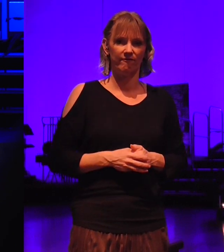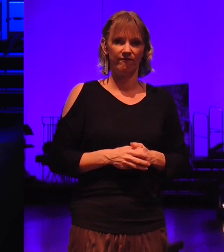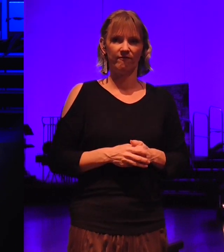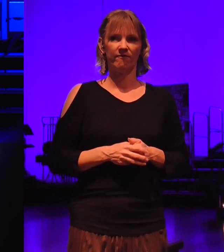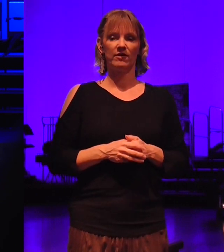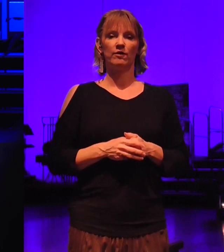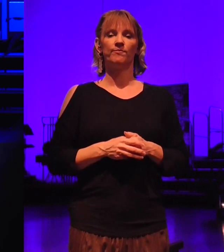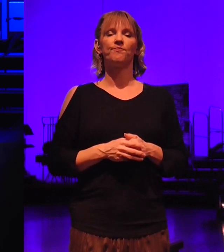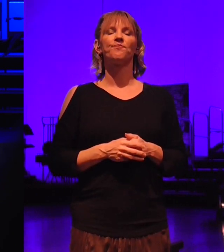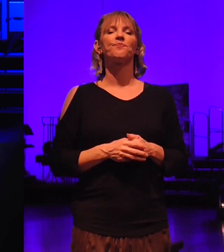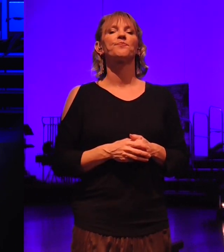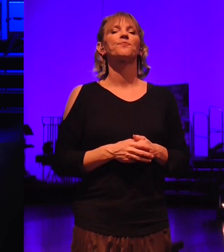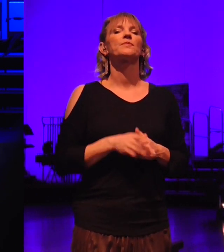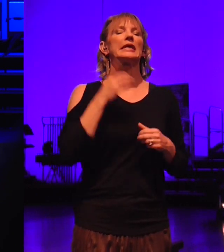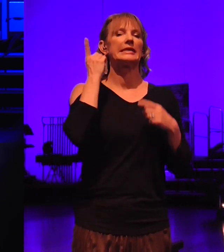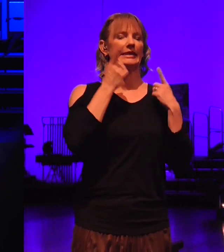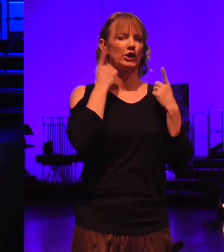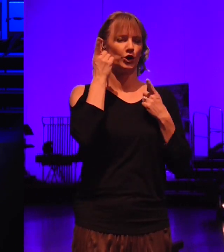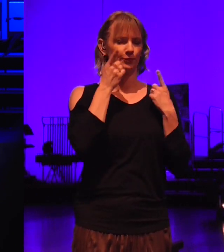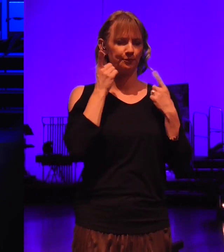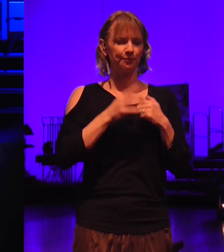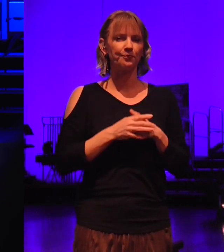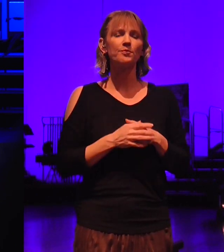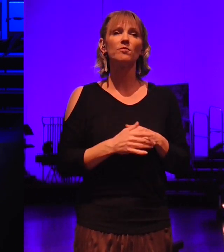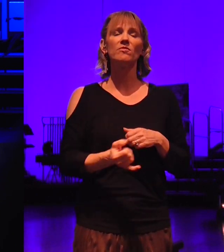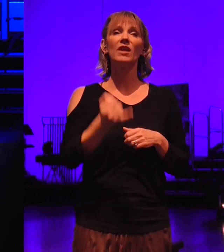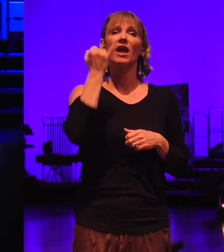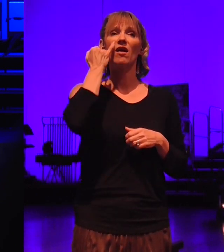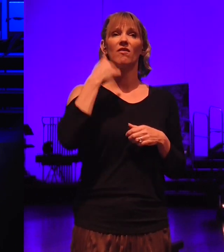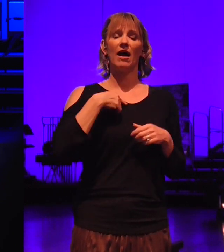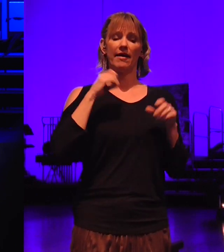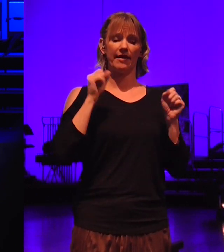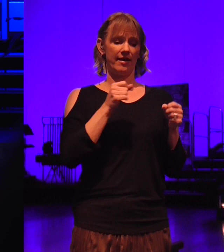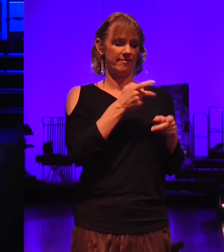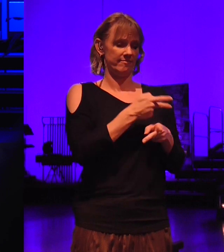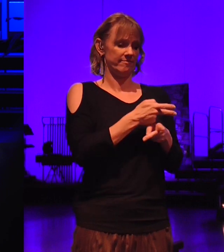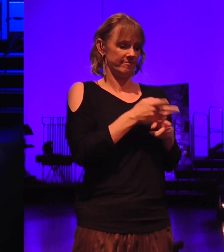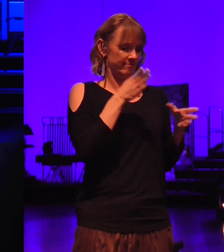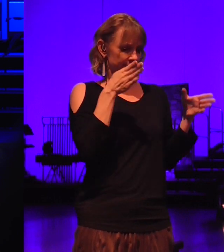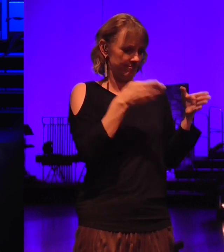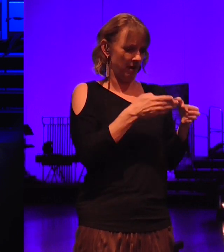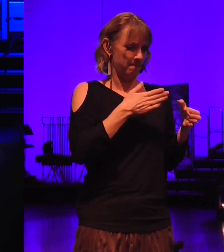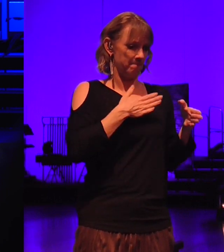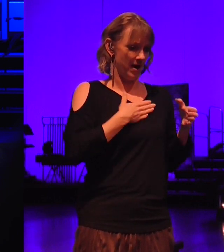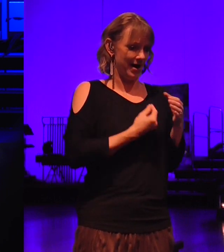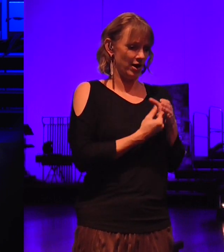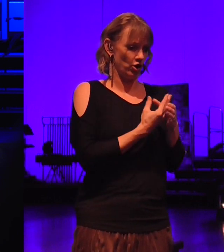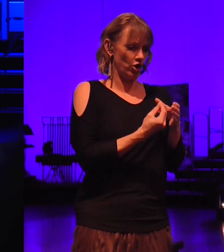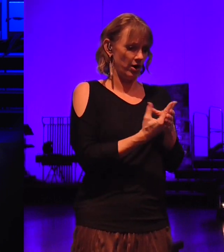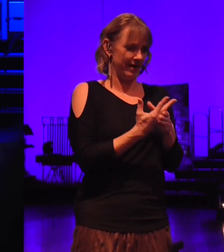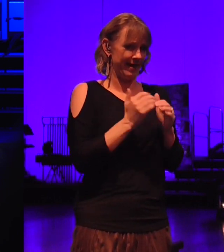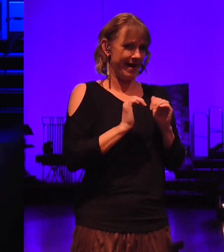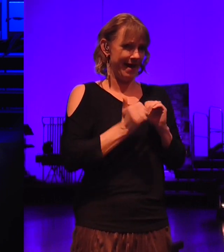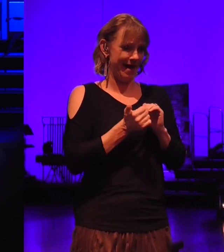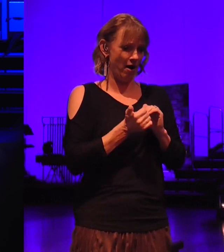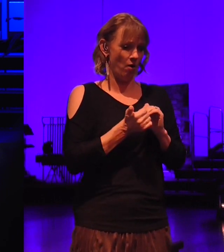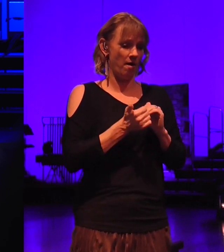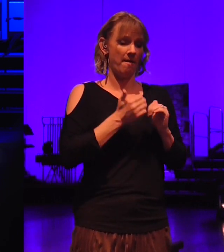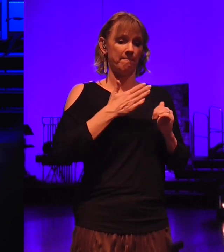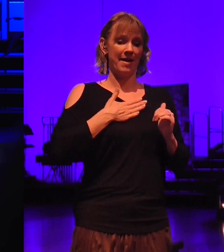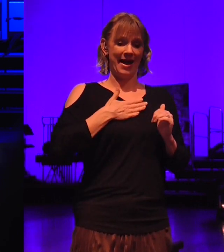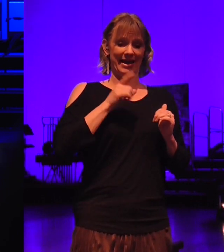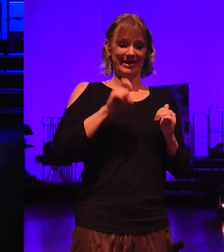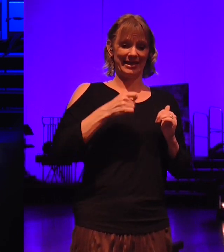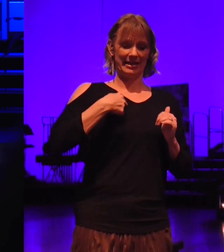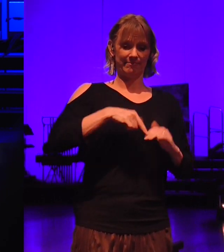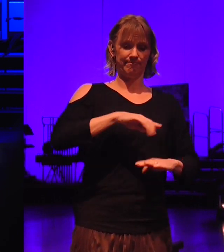Consider this. If I can tend to my own garden by meeting my own needs, others can